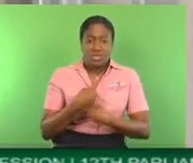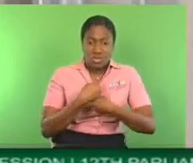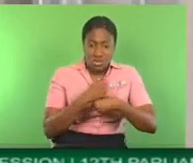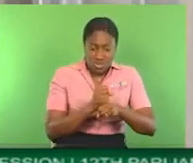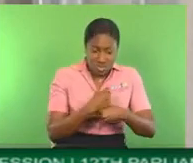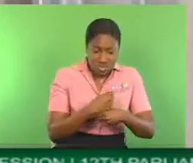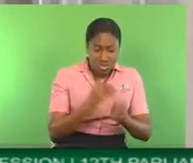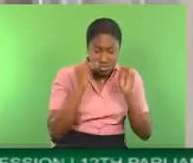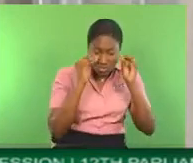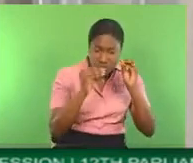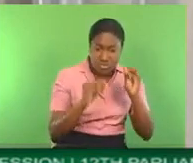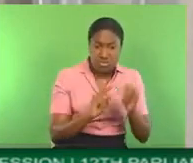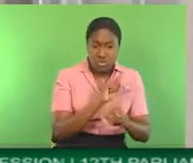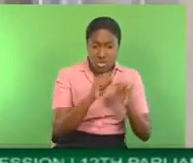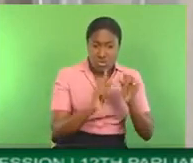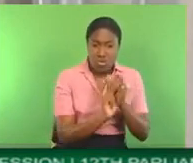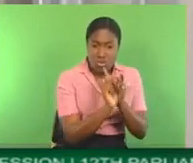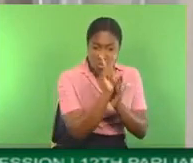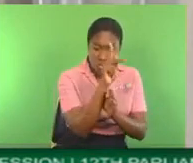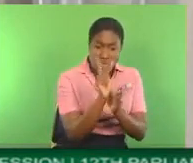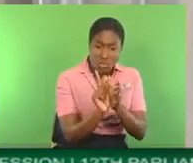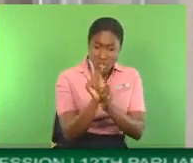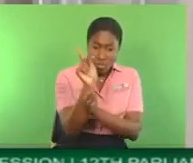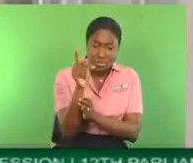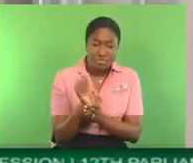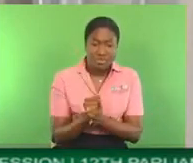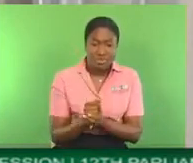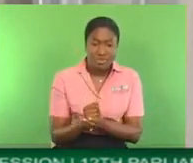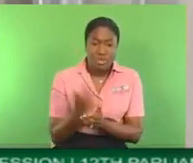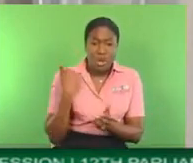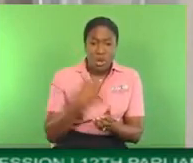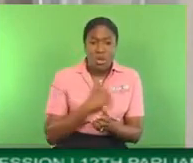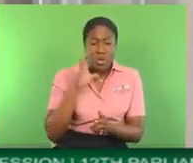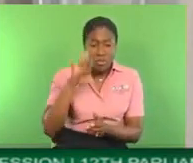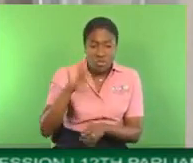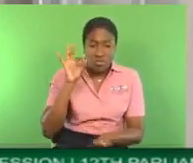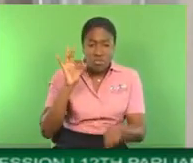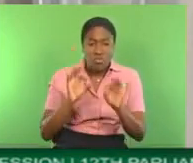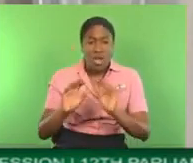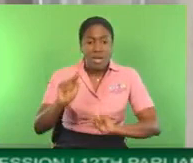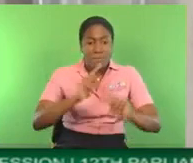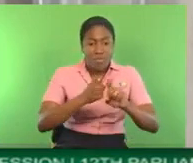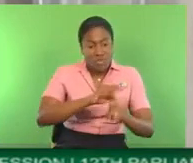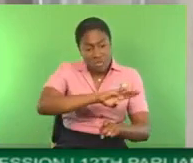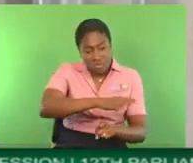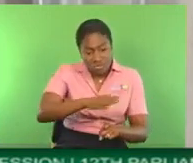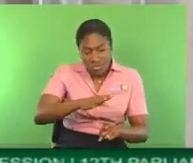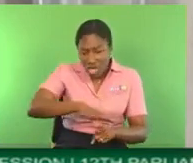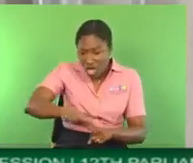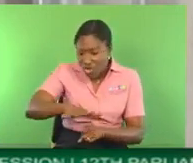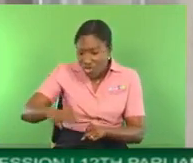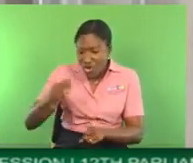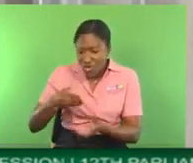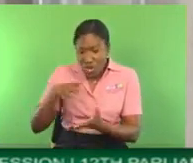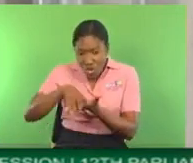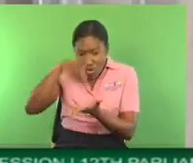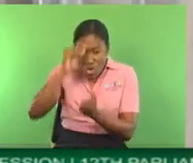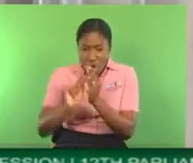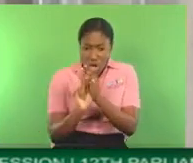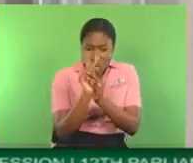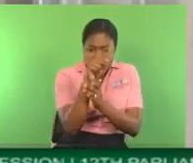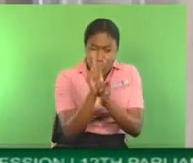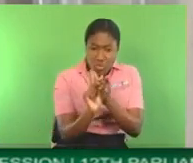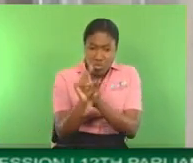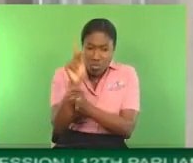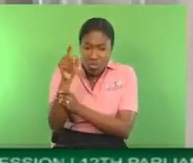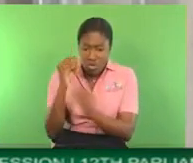about the farming, here what we're going to do. We're going to get people from all areas to learn about budding and grafting and make that area,